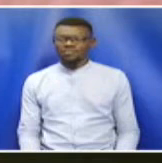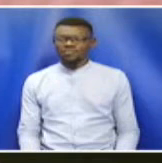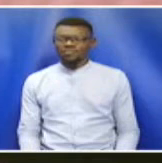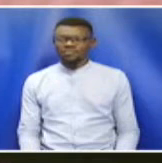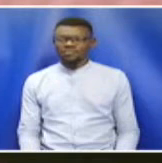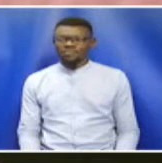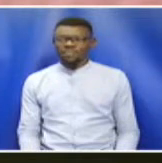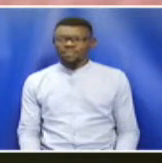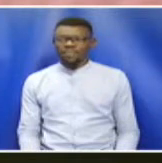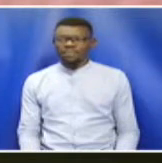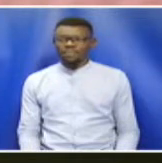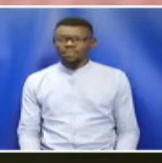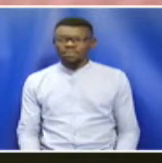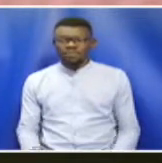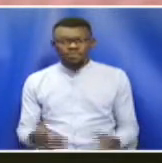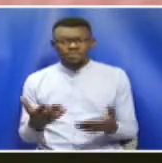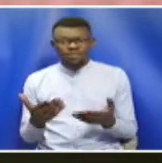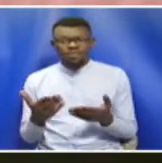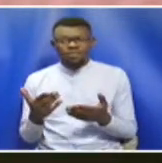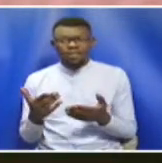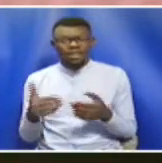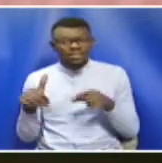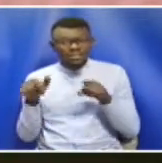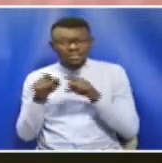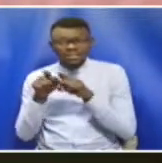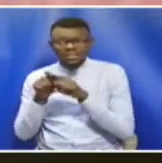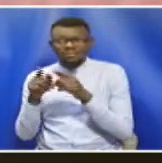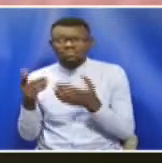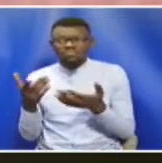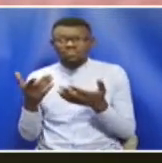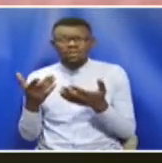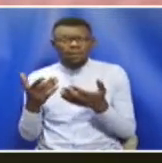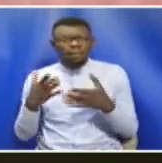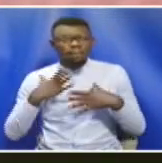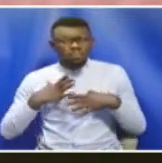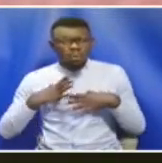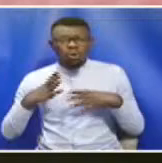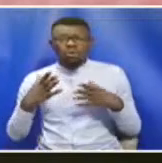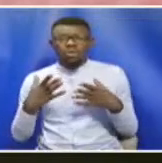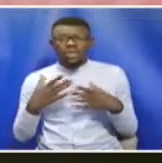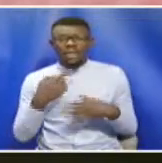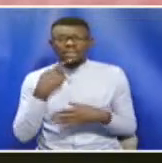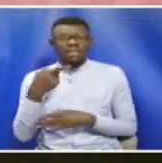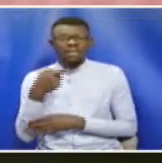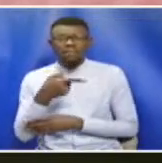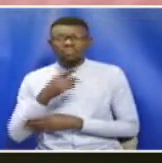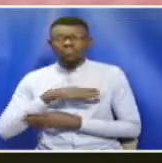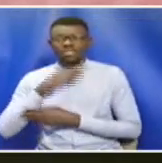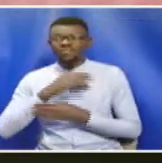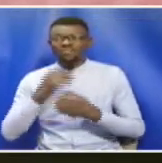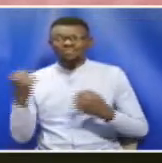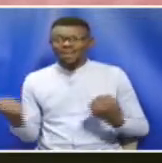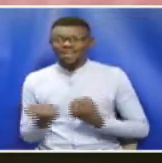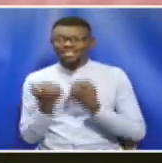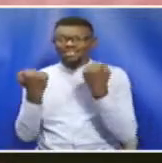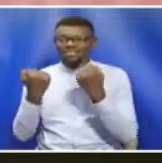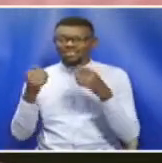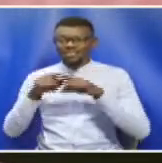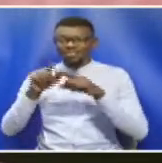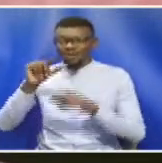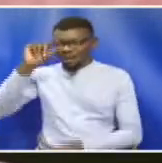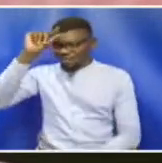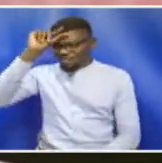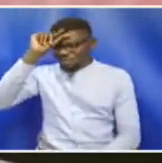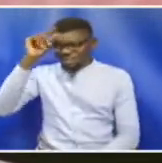tukuchua. Walisema man hata judgment ilisema ni accident. Hata state council hiyo alikuwa